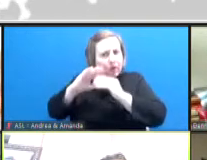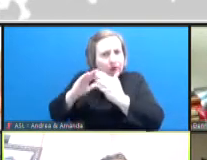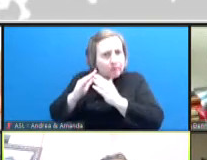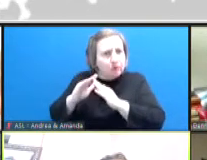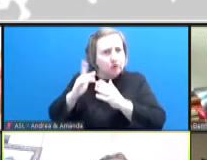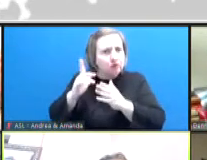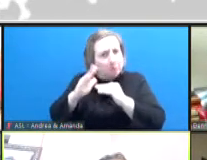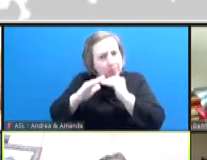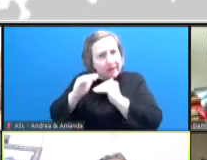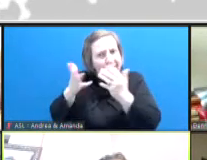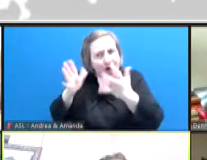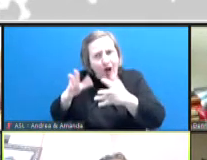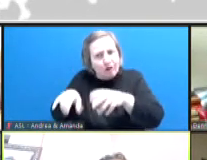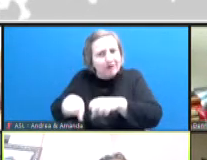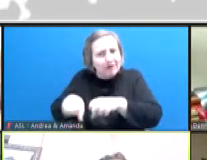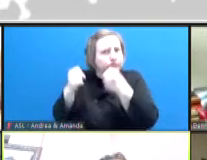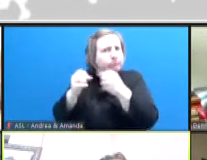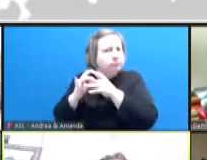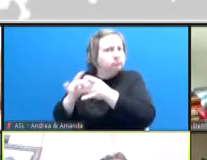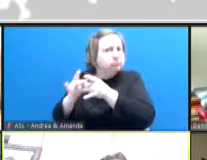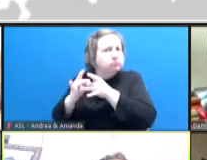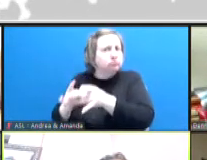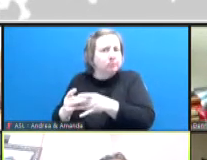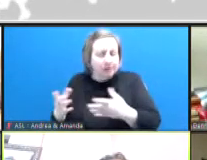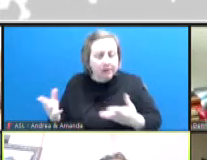already fractured relationship? And so